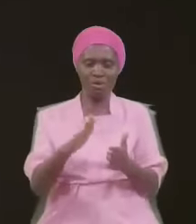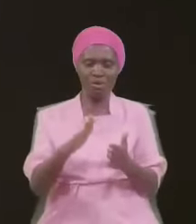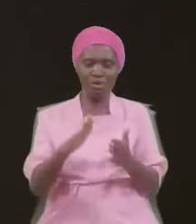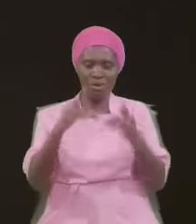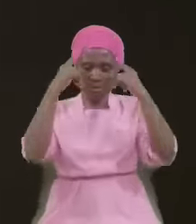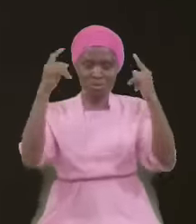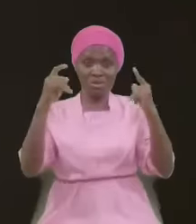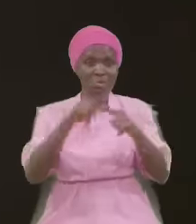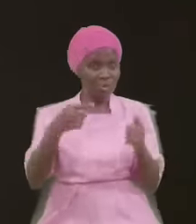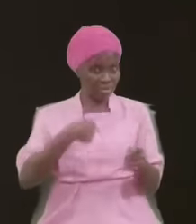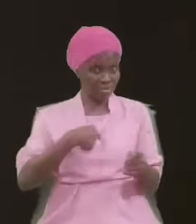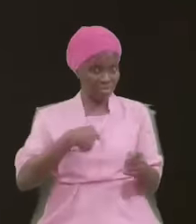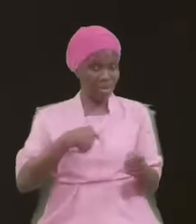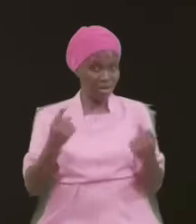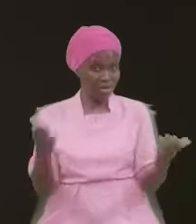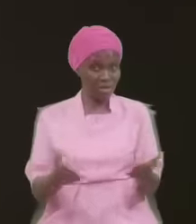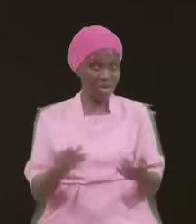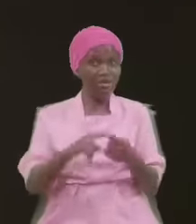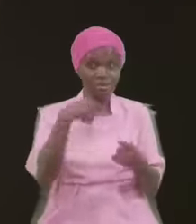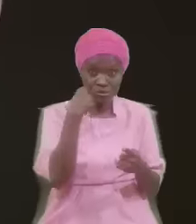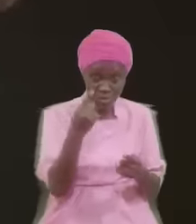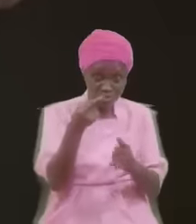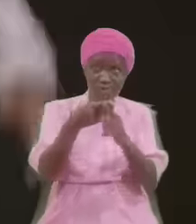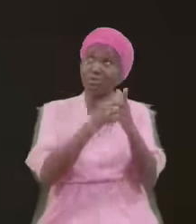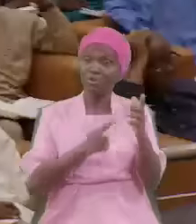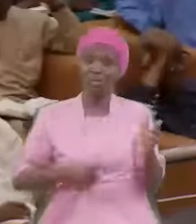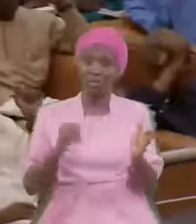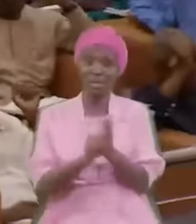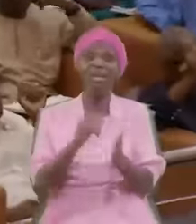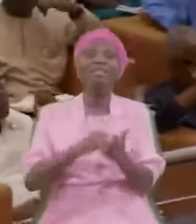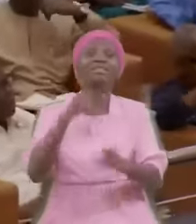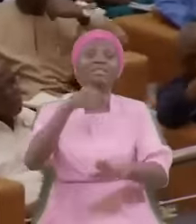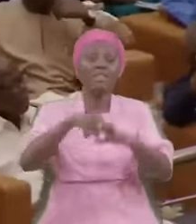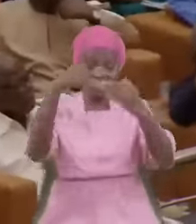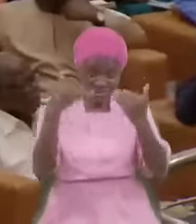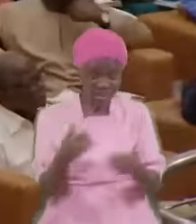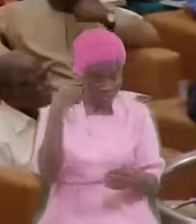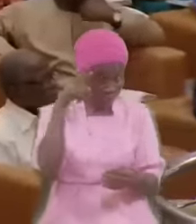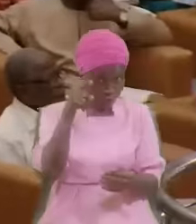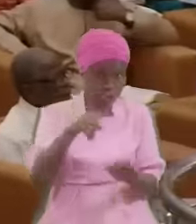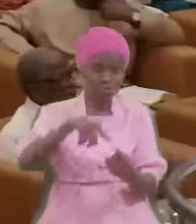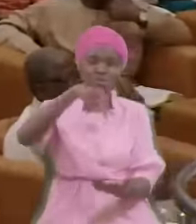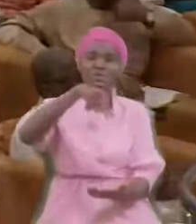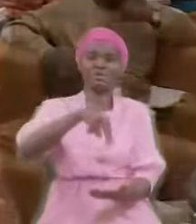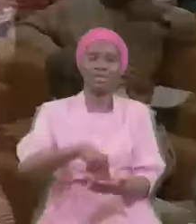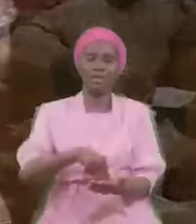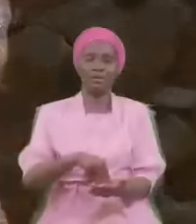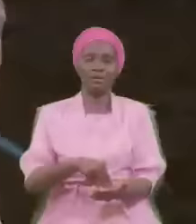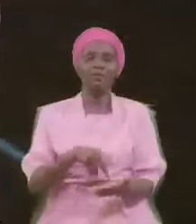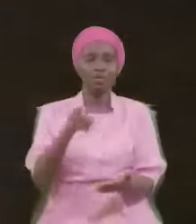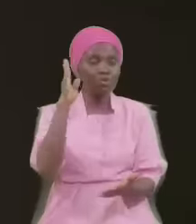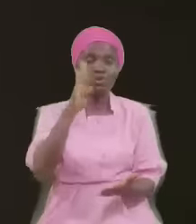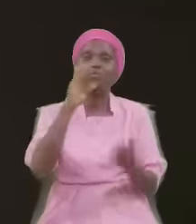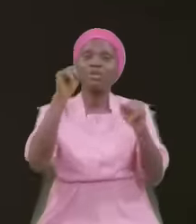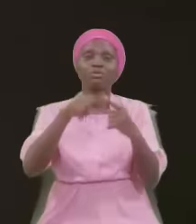here to tell you from the Lord, it's time for you to stand. Stand against the wiles of